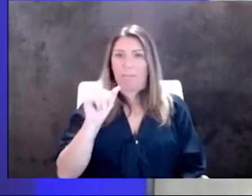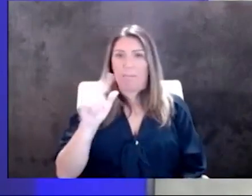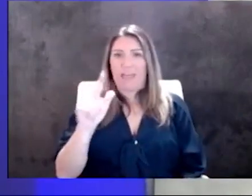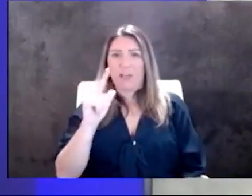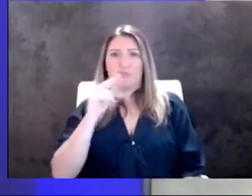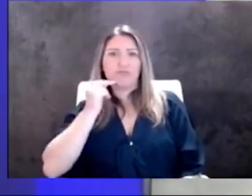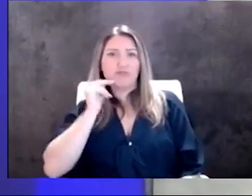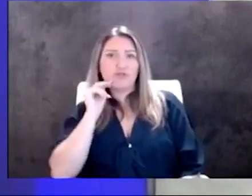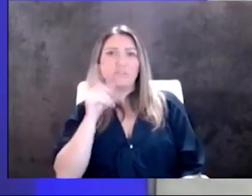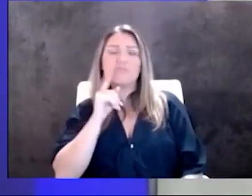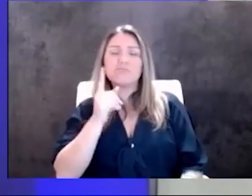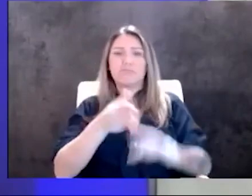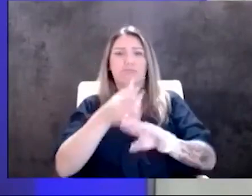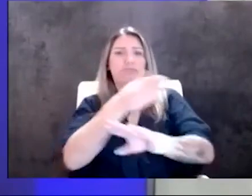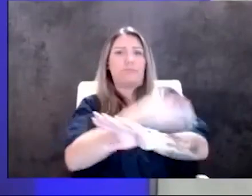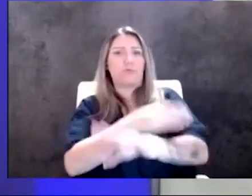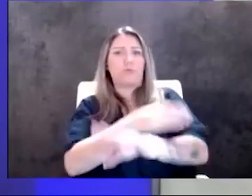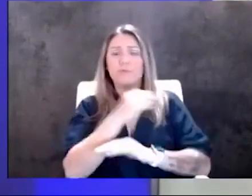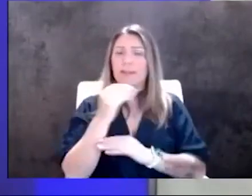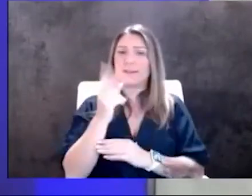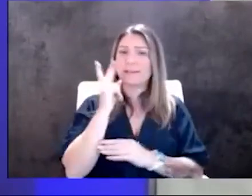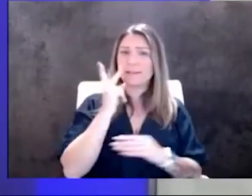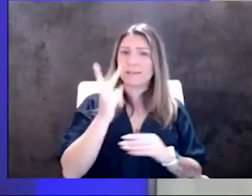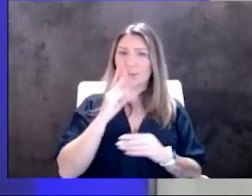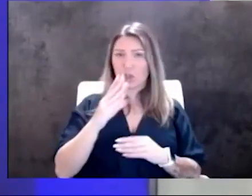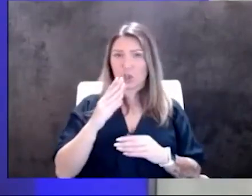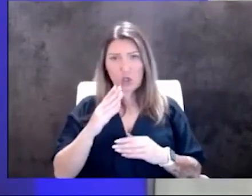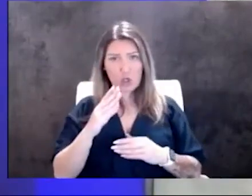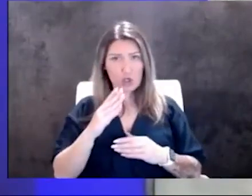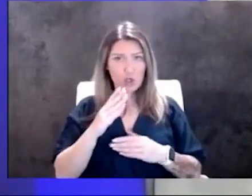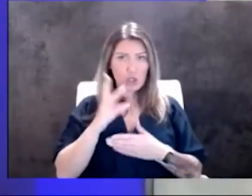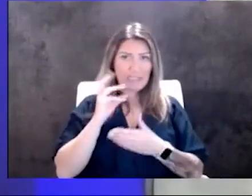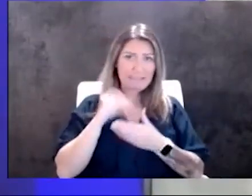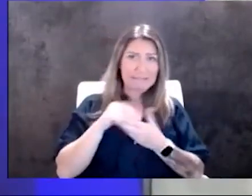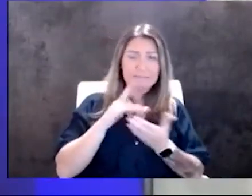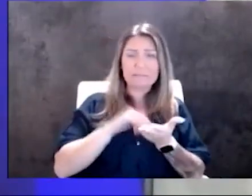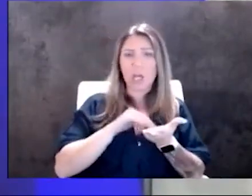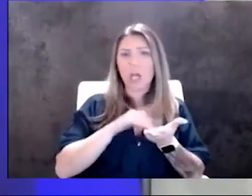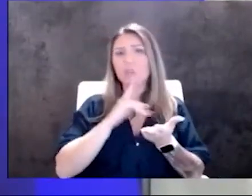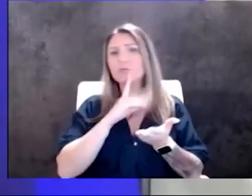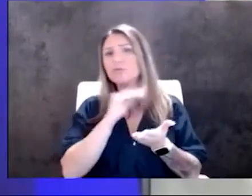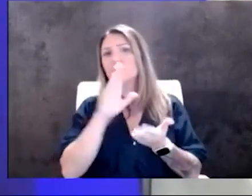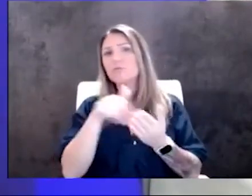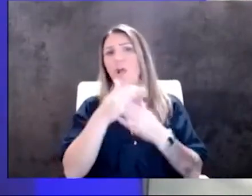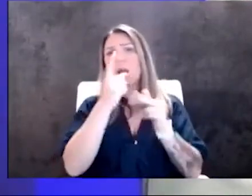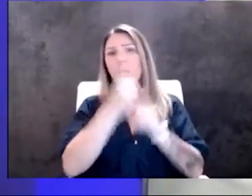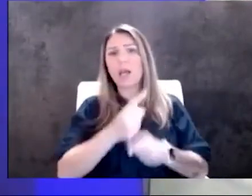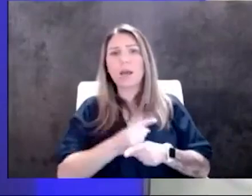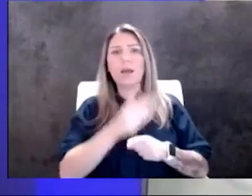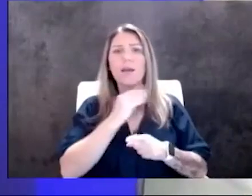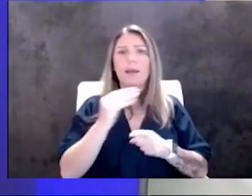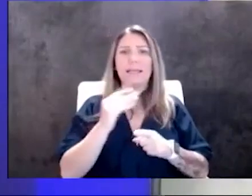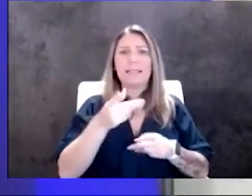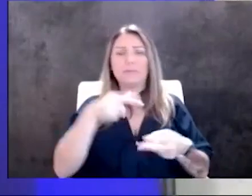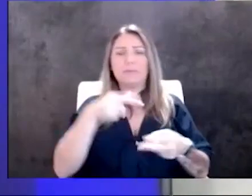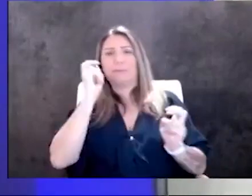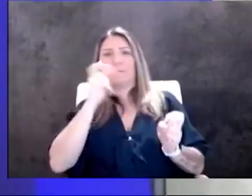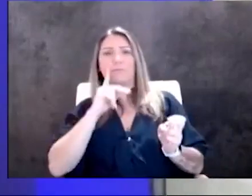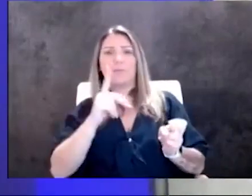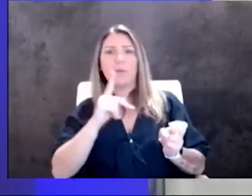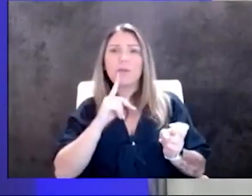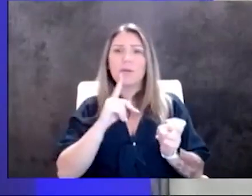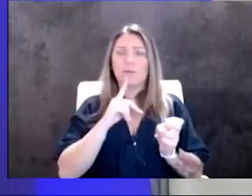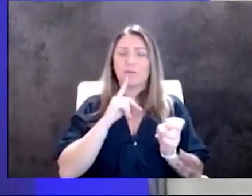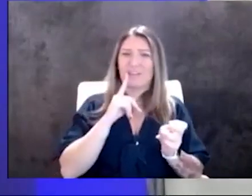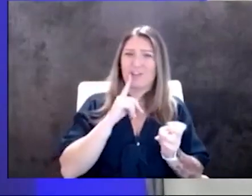status and they've seen, their internist and gotten all that corrected, and they still have kind of severe chronic neuropathic pain that's from, an insult, then I